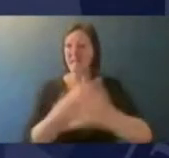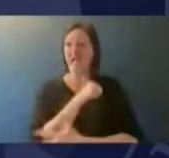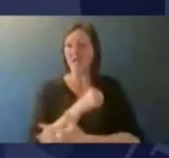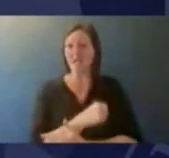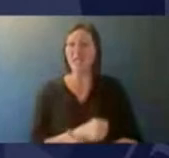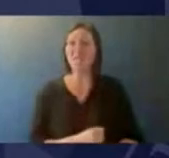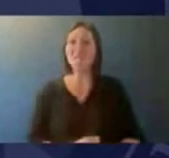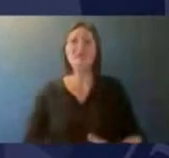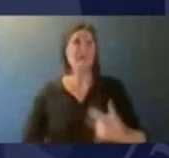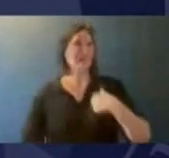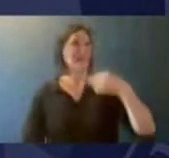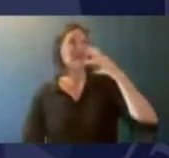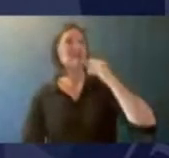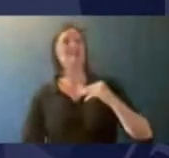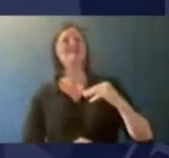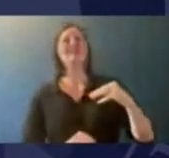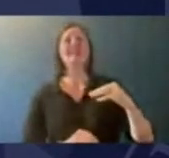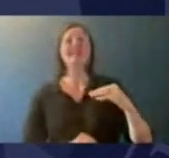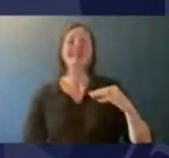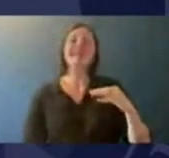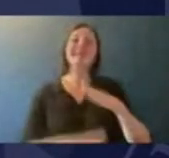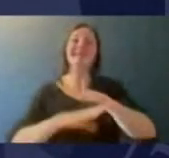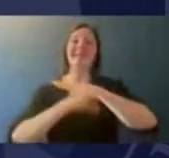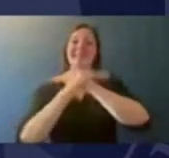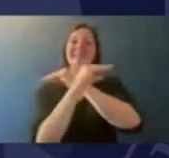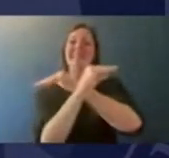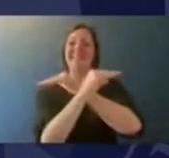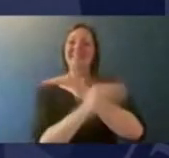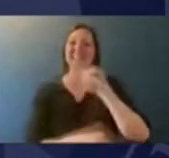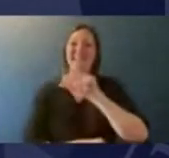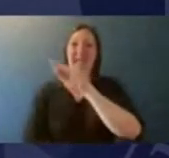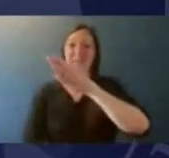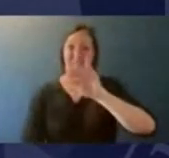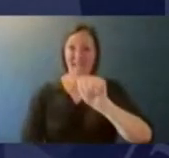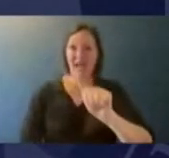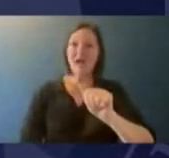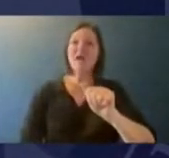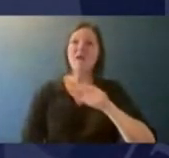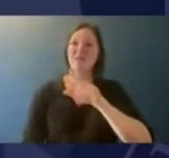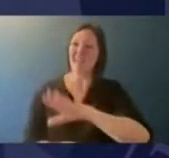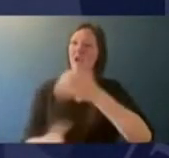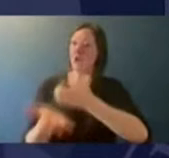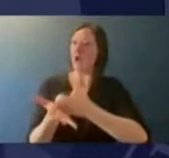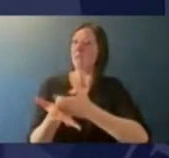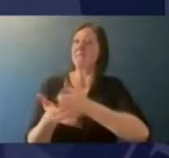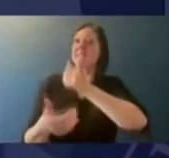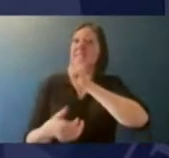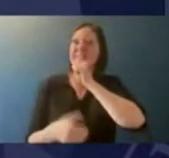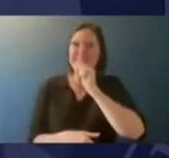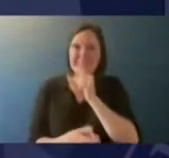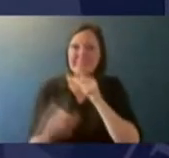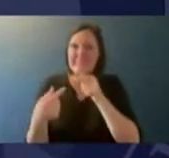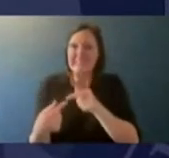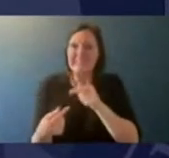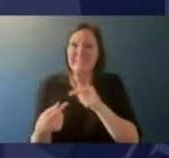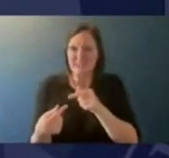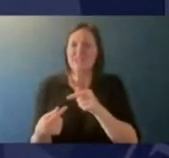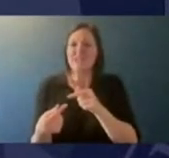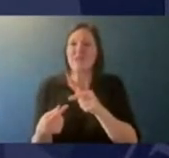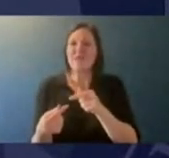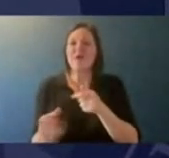this firsthand in Zambia, whose economy has suffered under the weight of default. More than half of